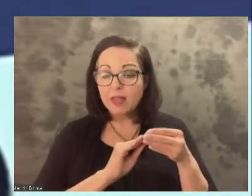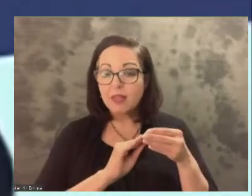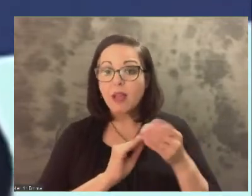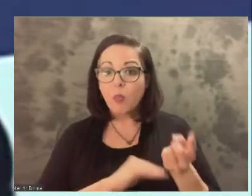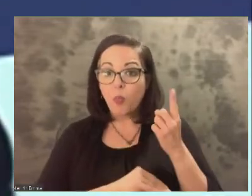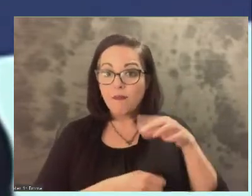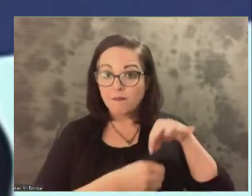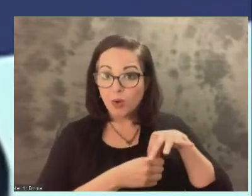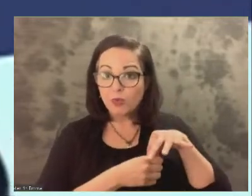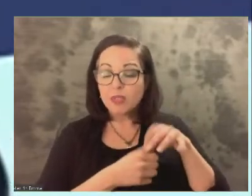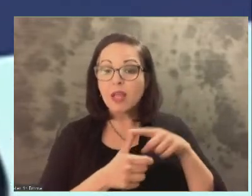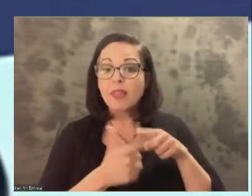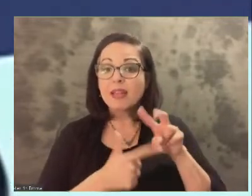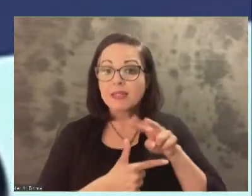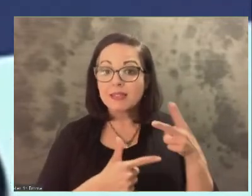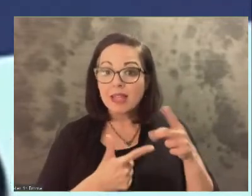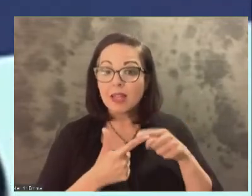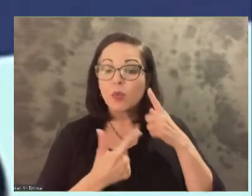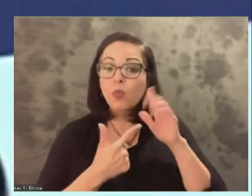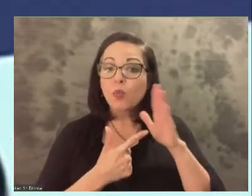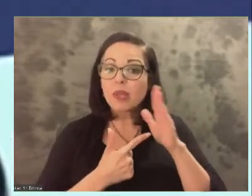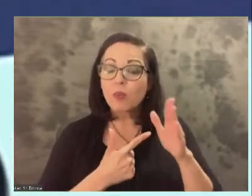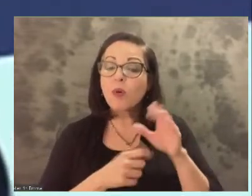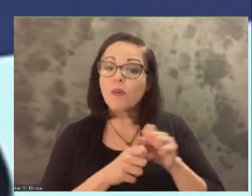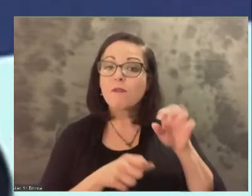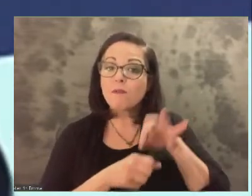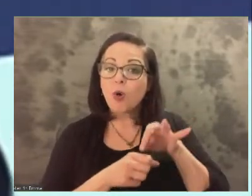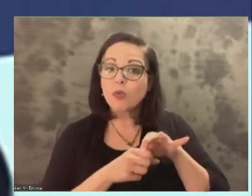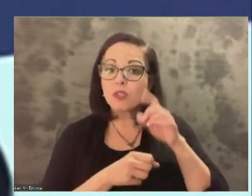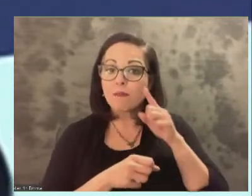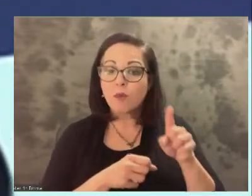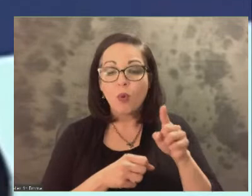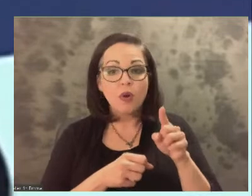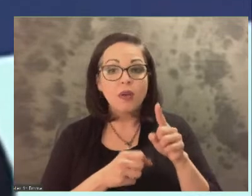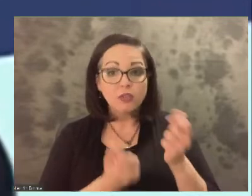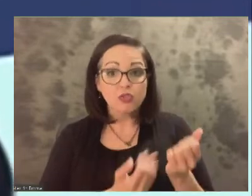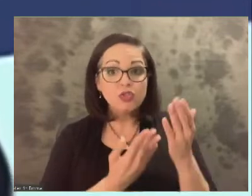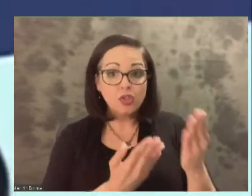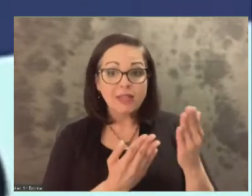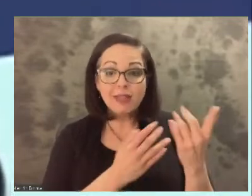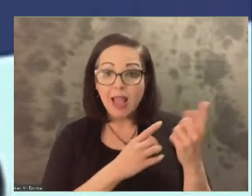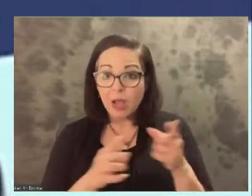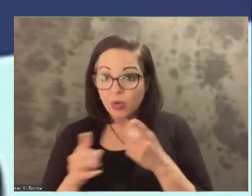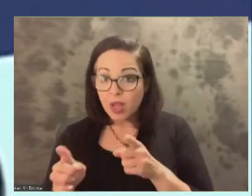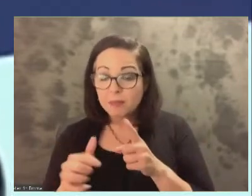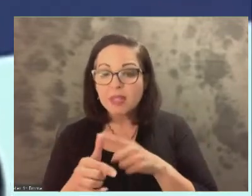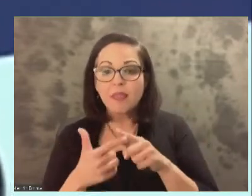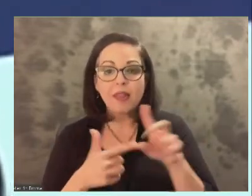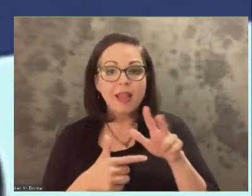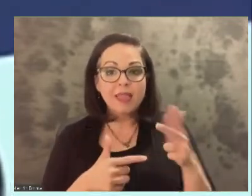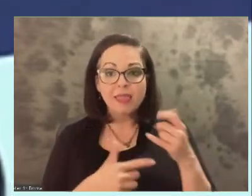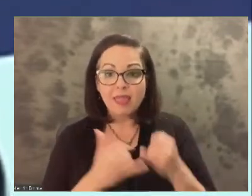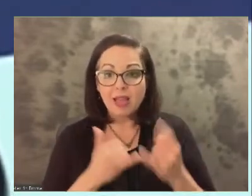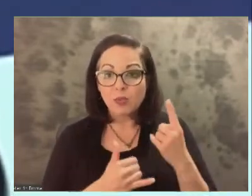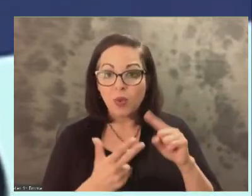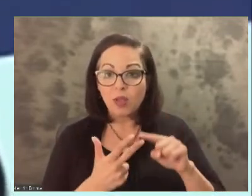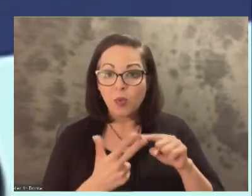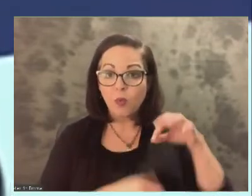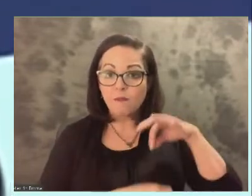vote. And then we will turn to vote on the slate of suggested outcomes. And then last we'll vote and